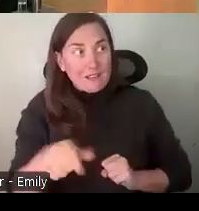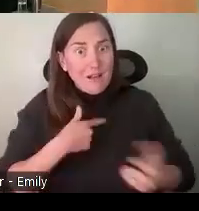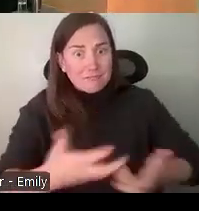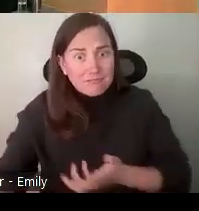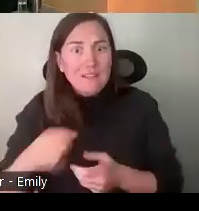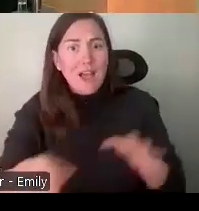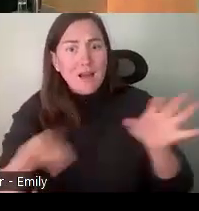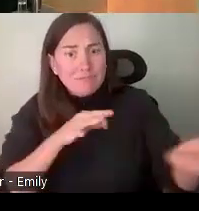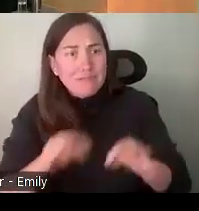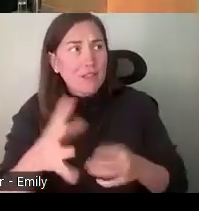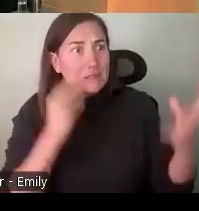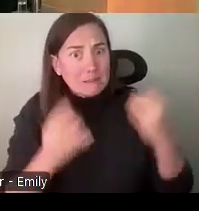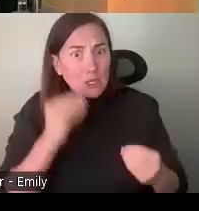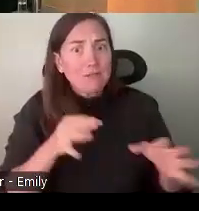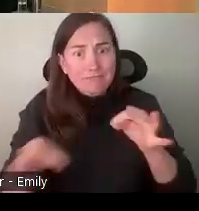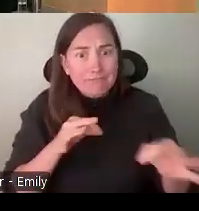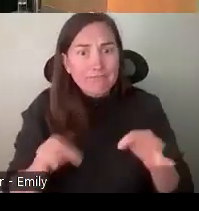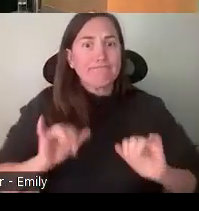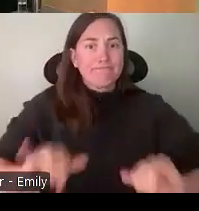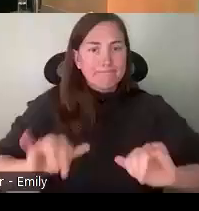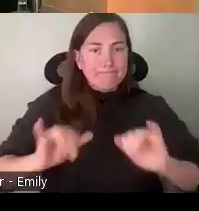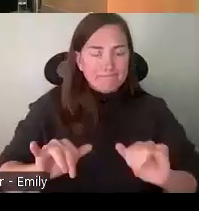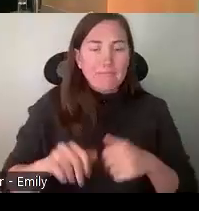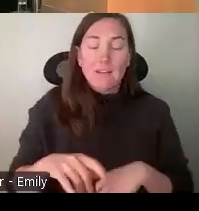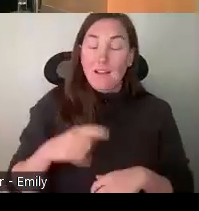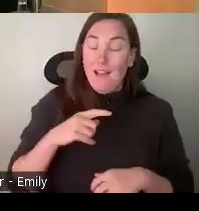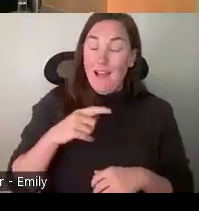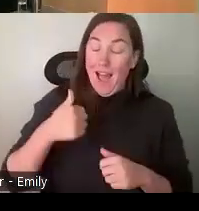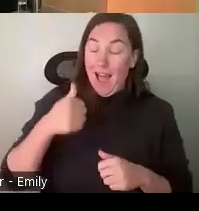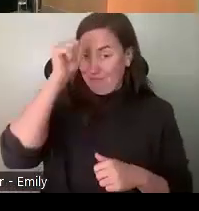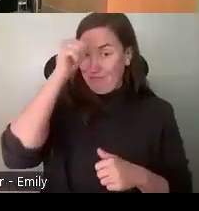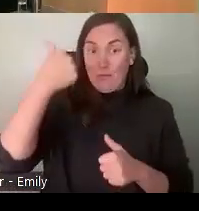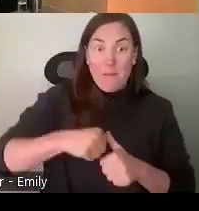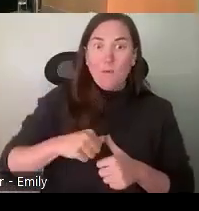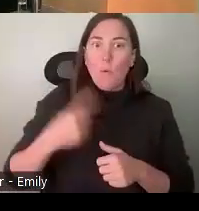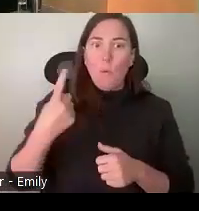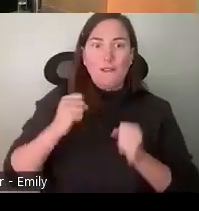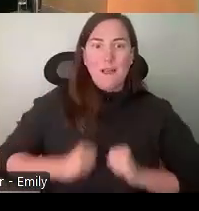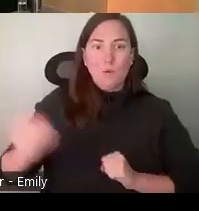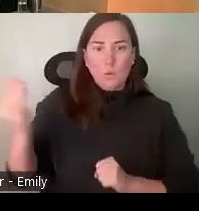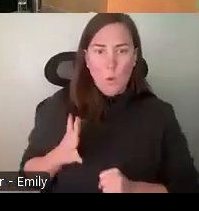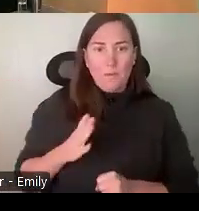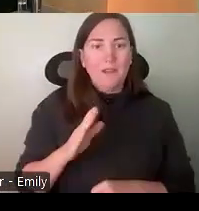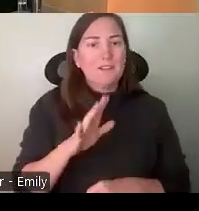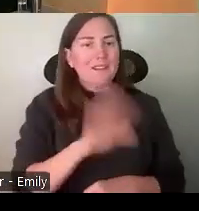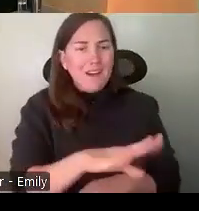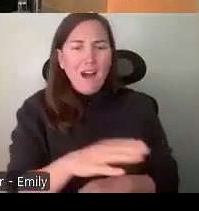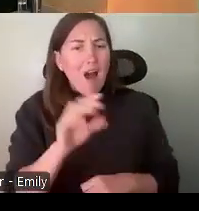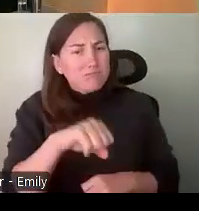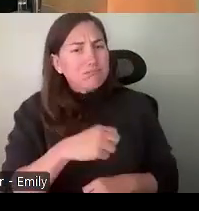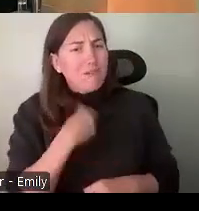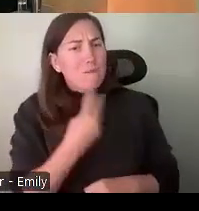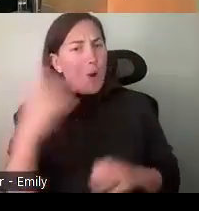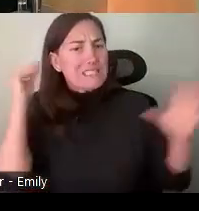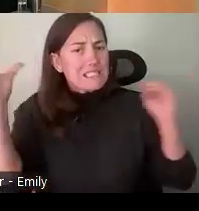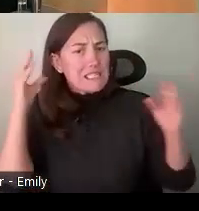hearing experiences. In fact, I will never forget the first time a subject said, yeah, I have voices,